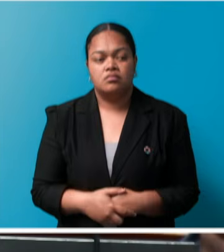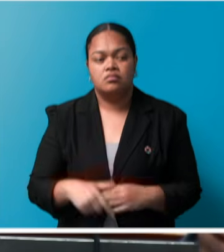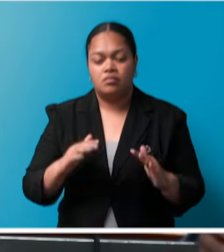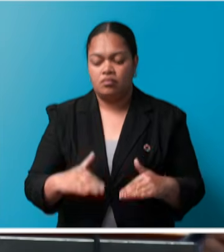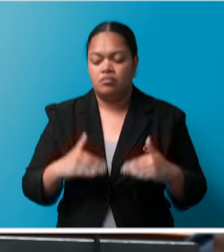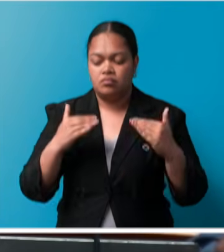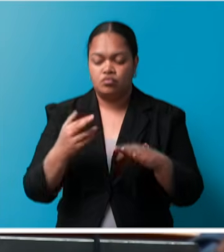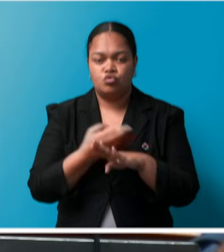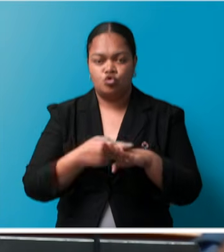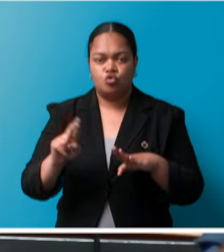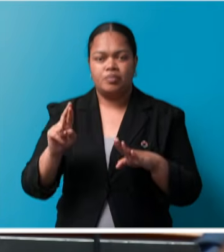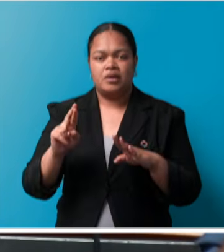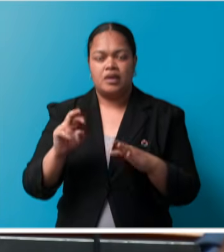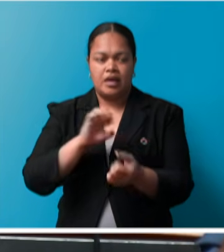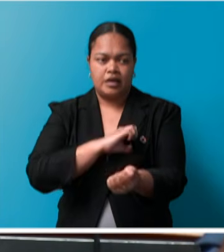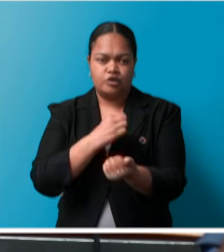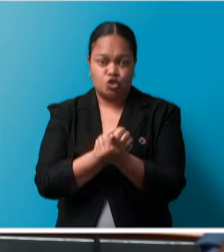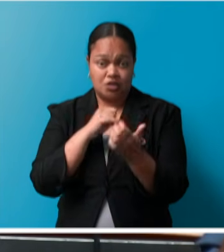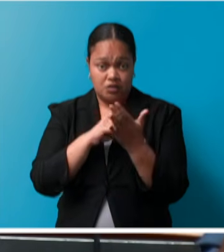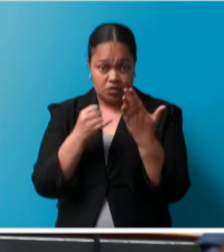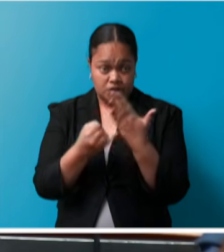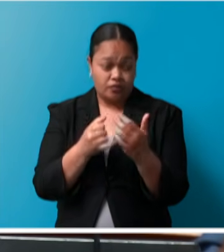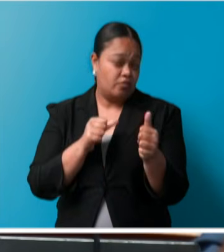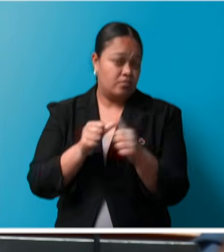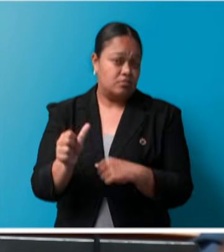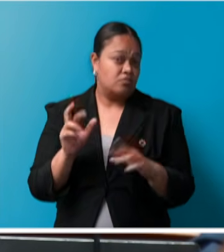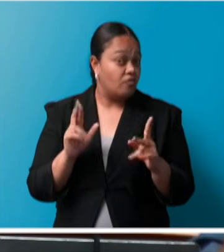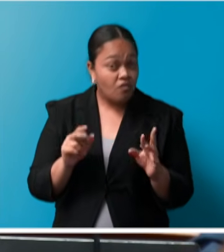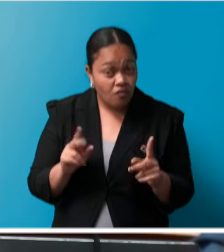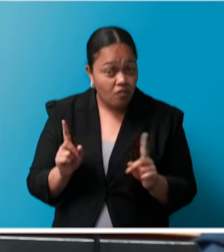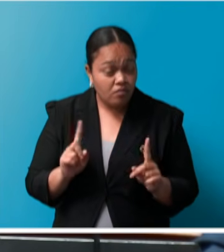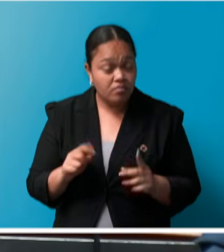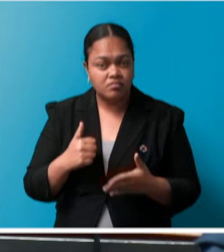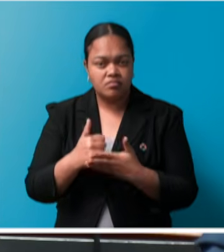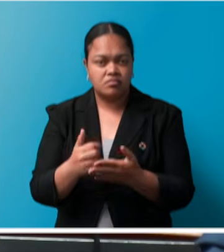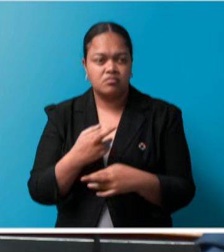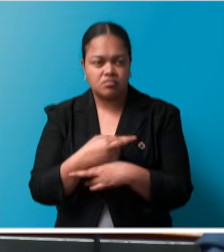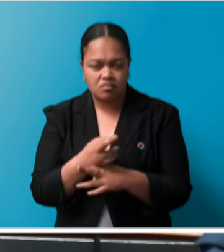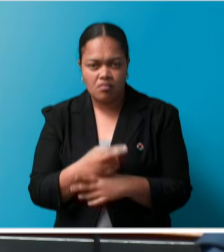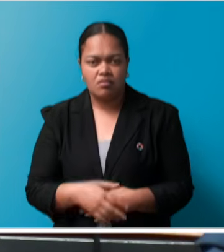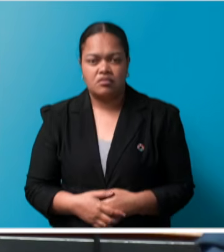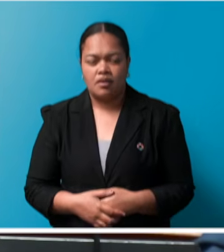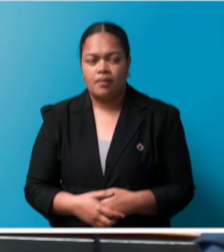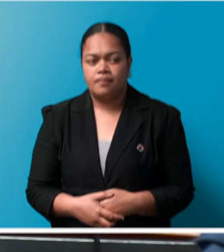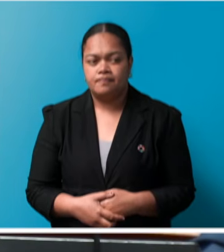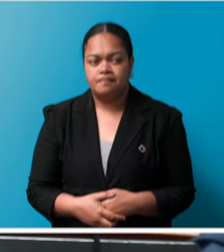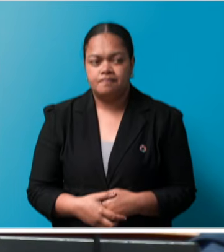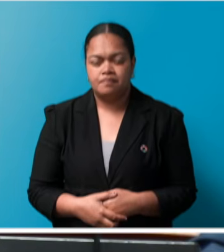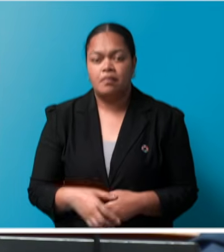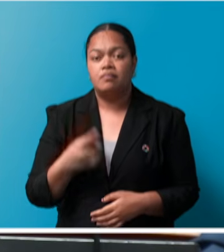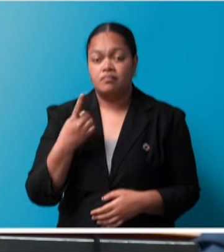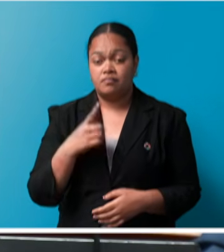renewable energy initiatives at PEFCO, supporting productive diversification at the Unit Trust of